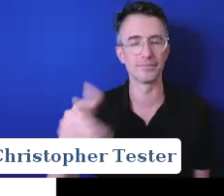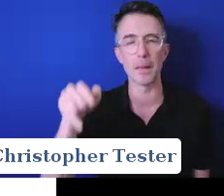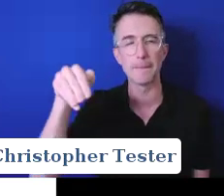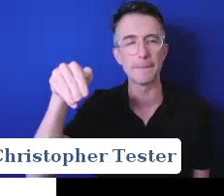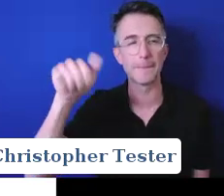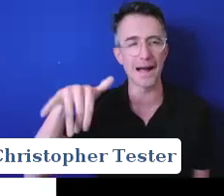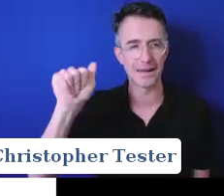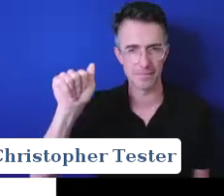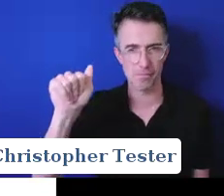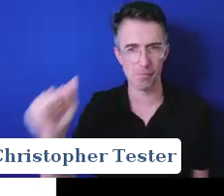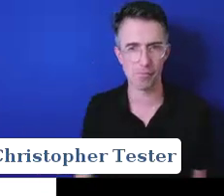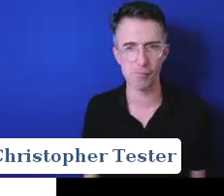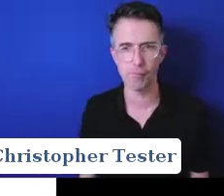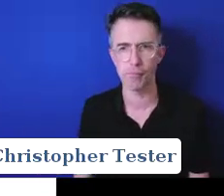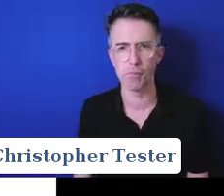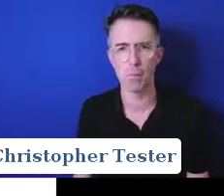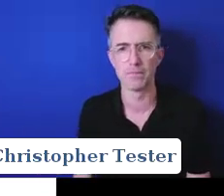colleague of